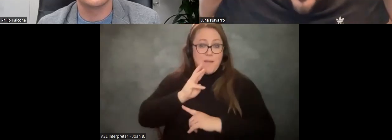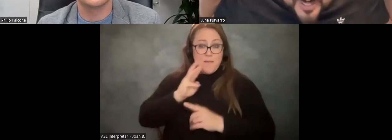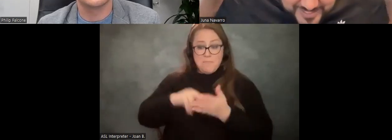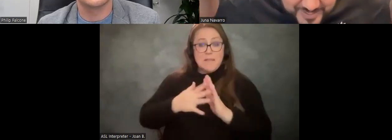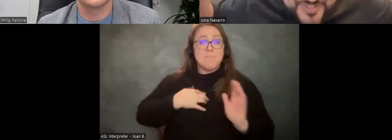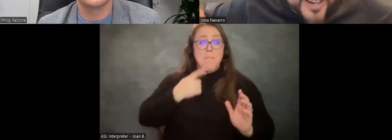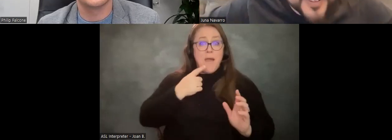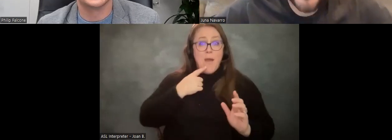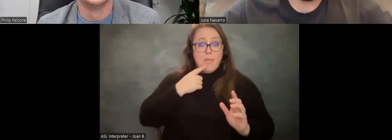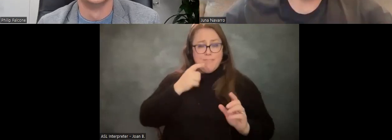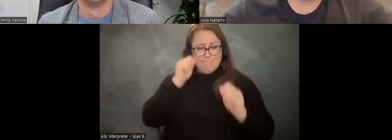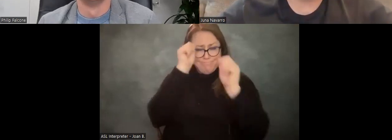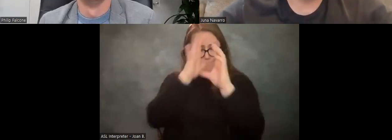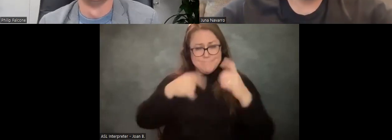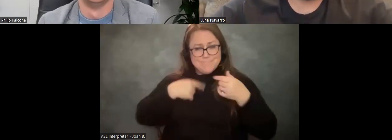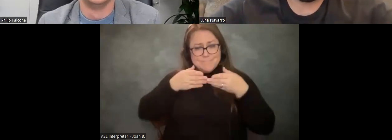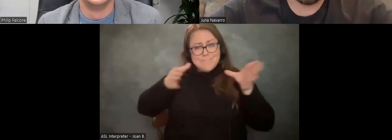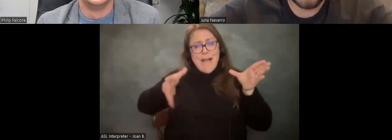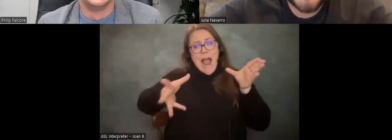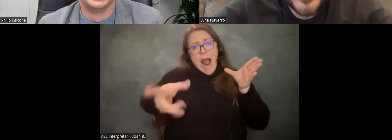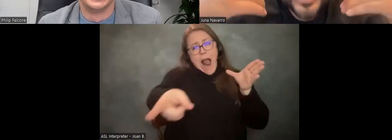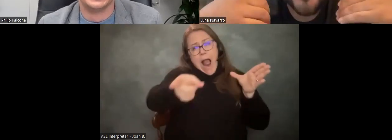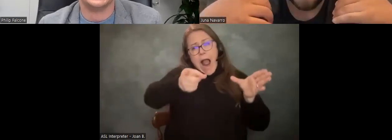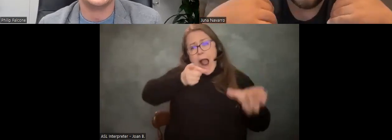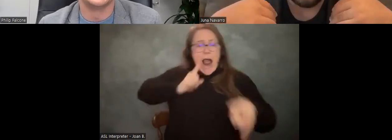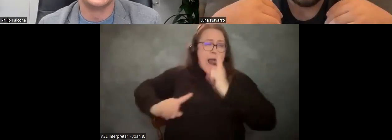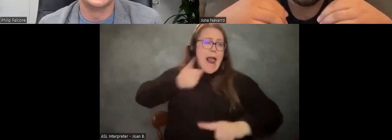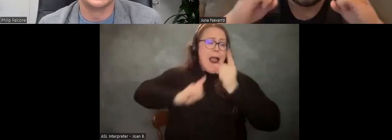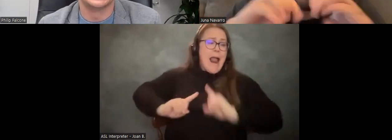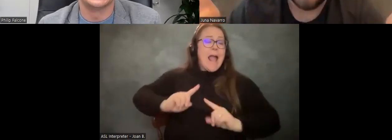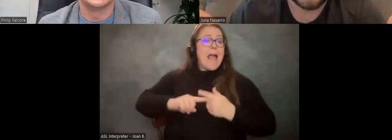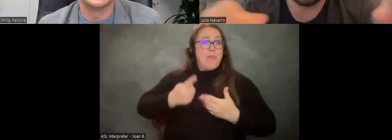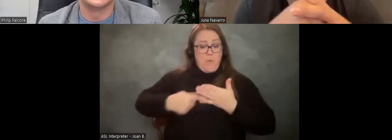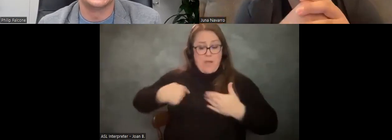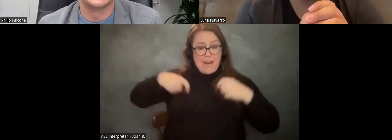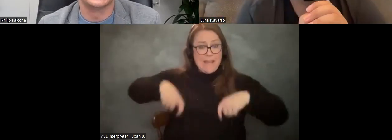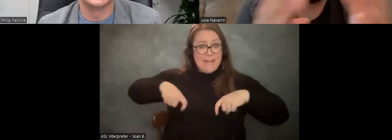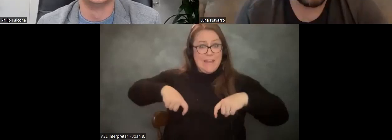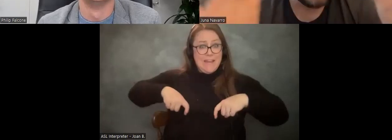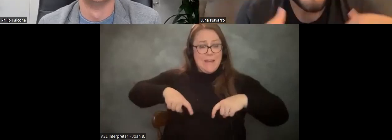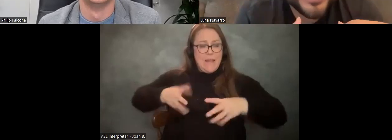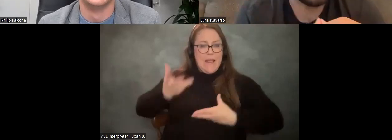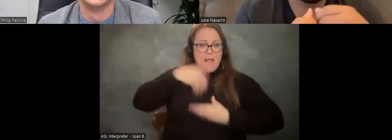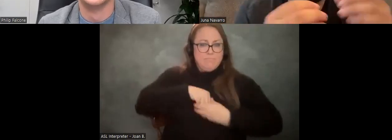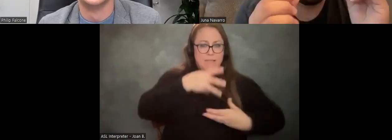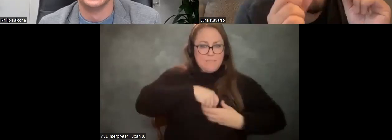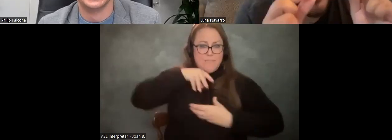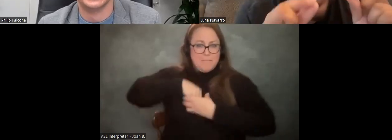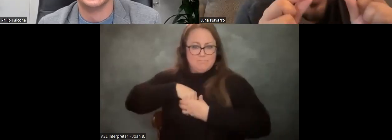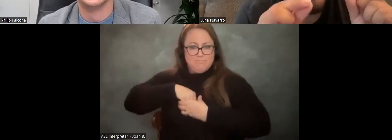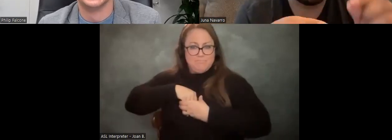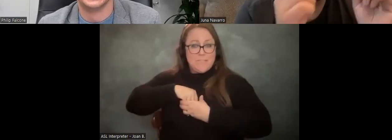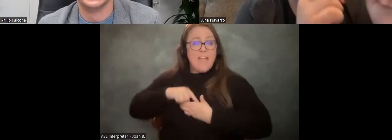We're going to consume everything we can, and then we're just going to keep what we need and spit the rest out. So that's how wells eat. They eat